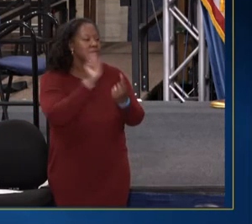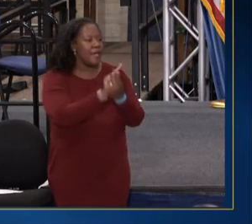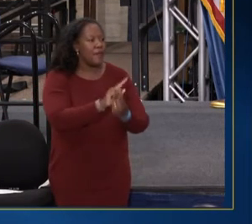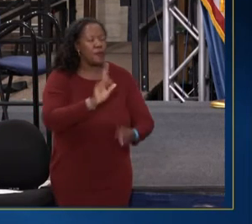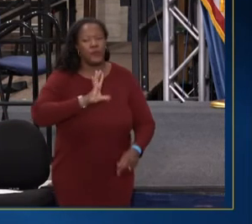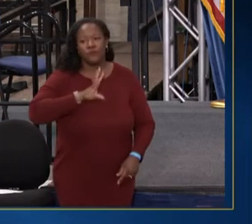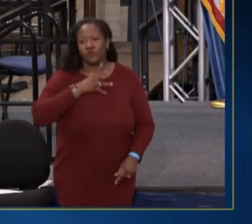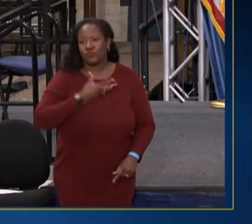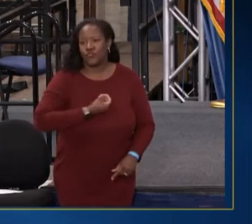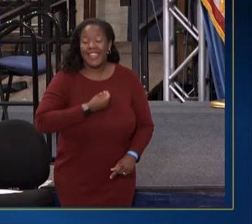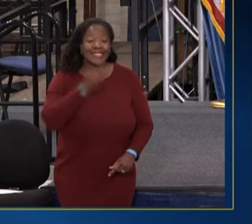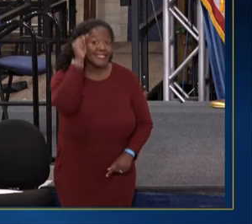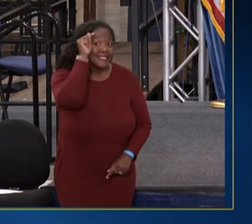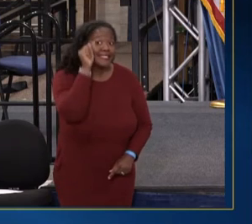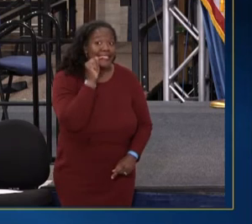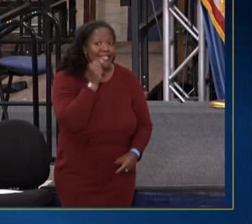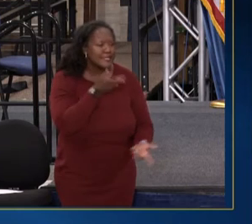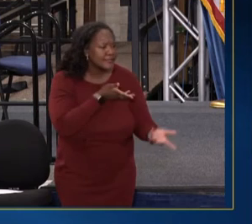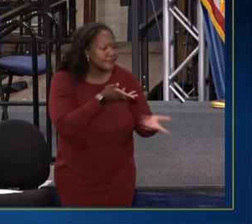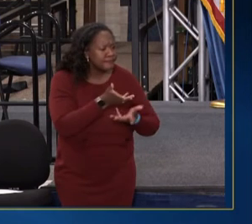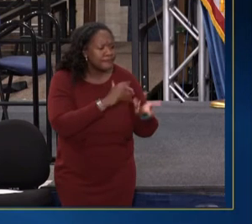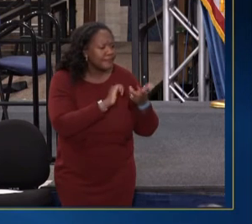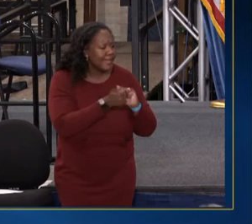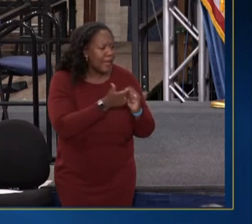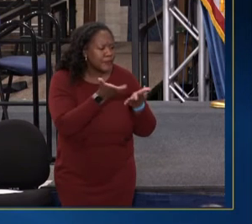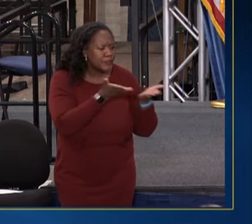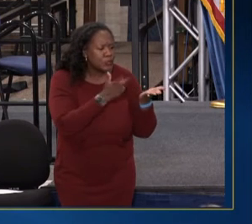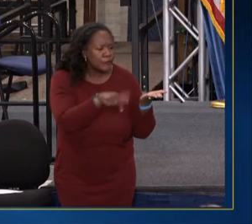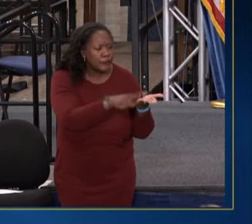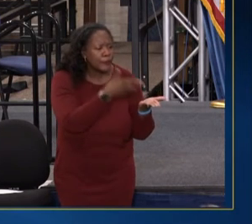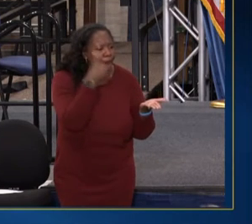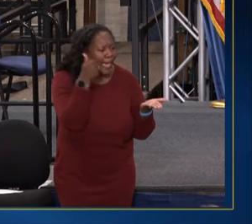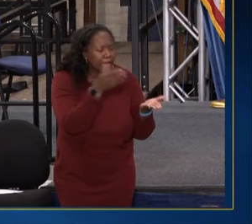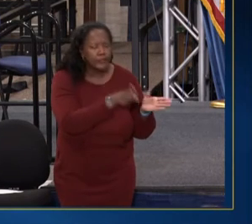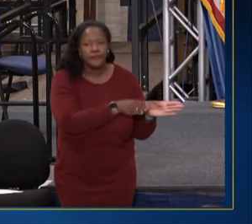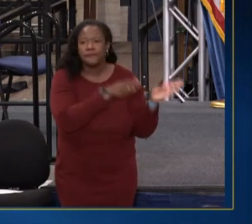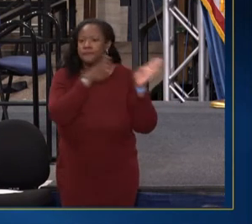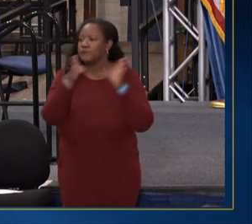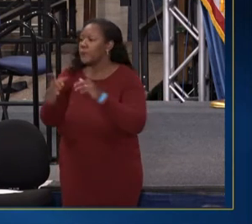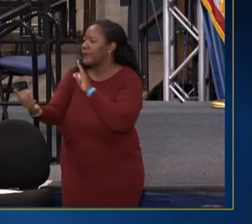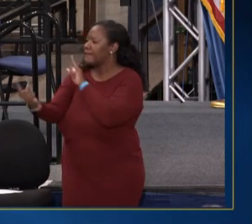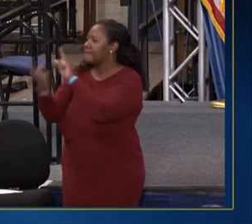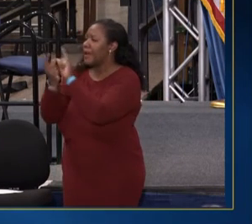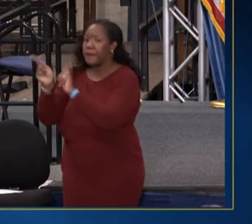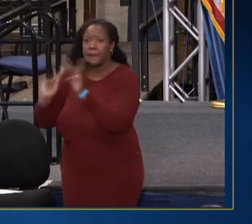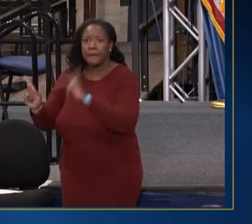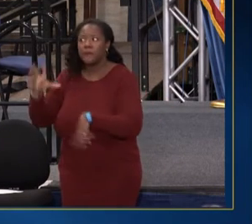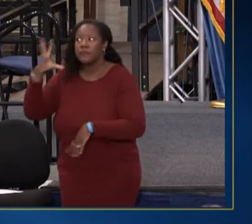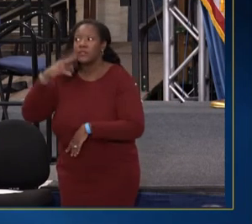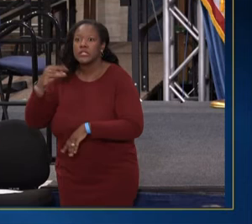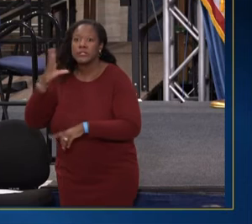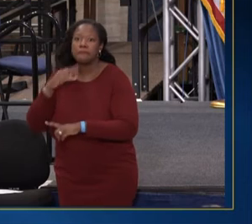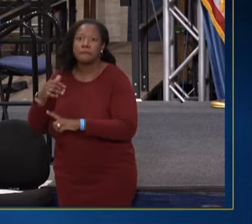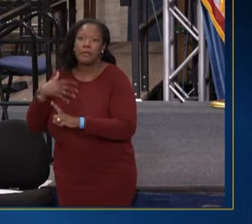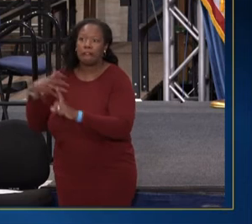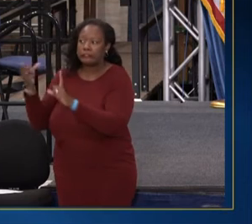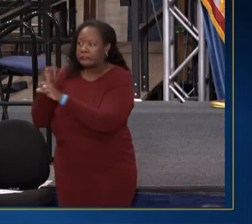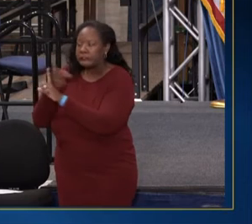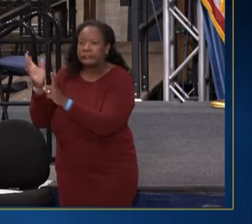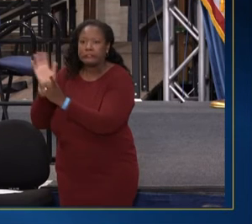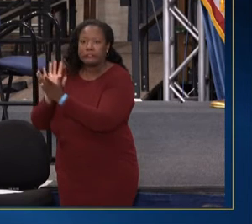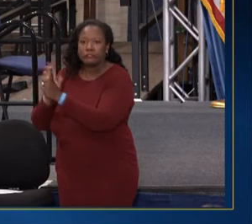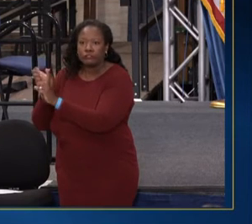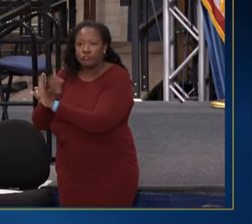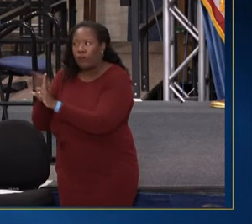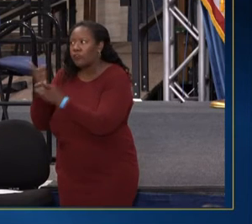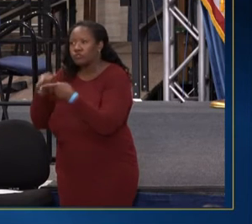to find out how we can serve them better. We have met with folks who have been attacked during Pride Month. We have